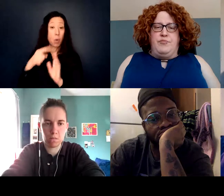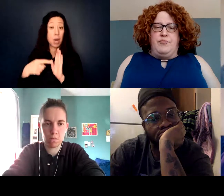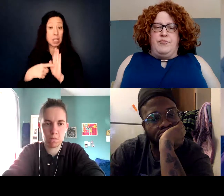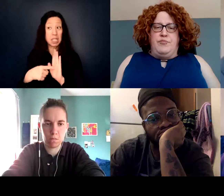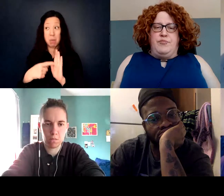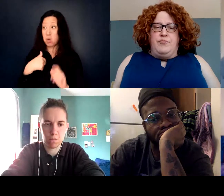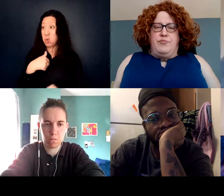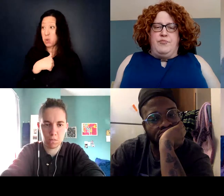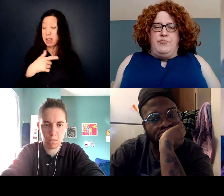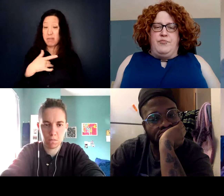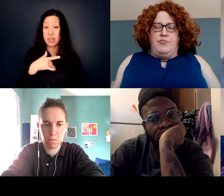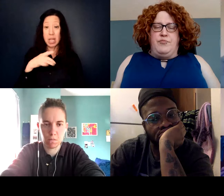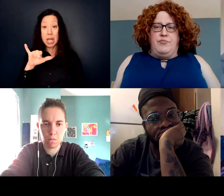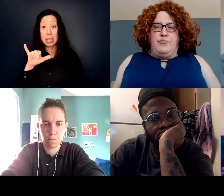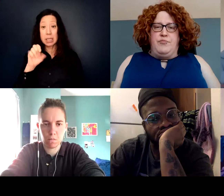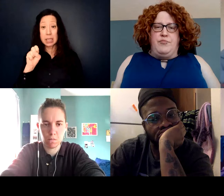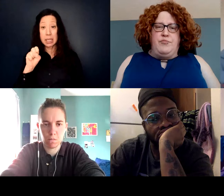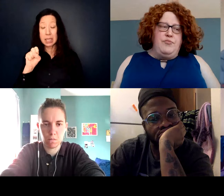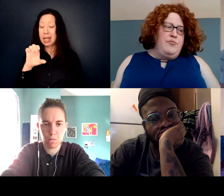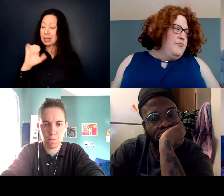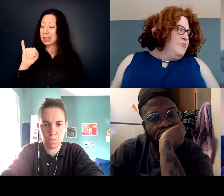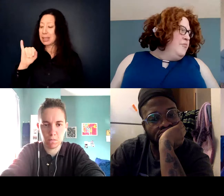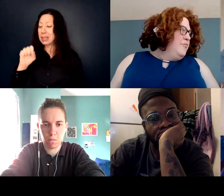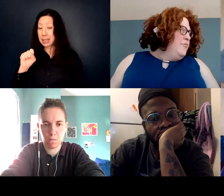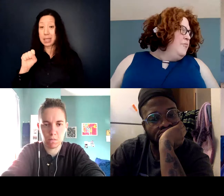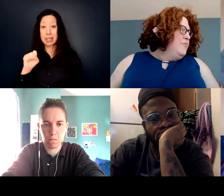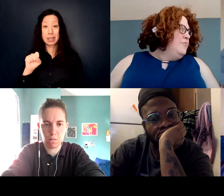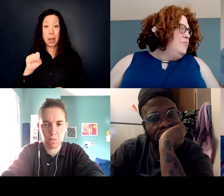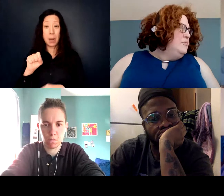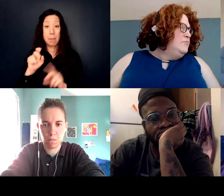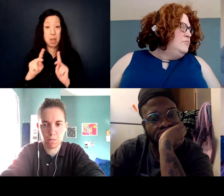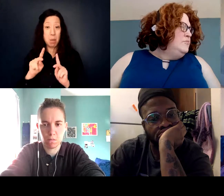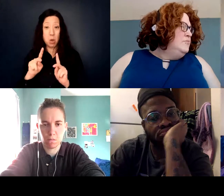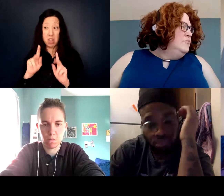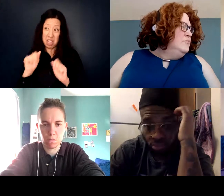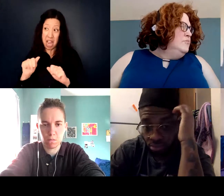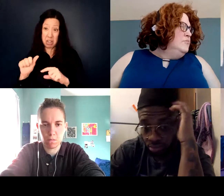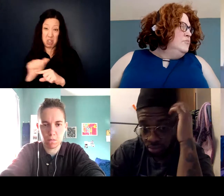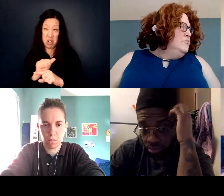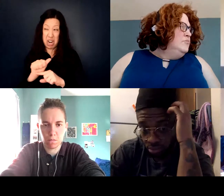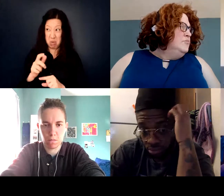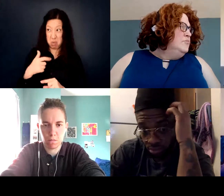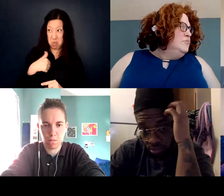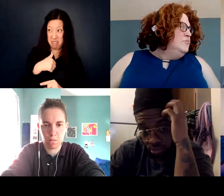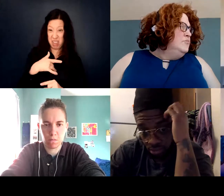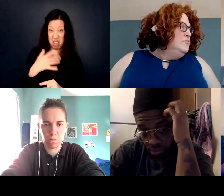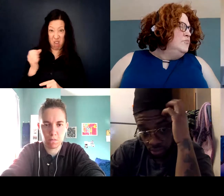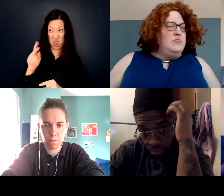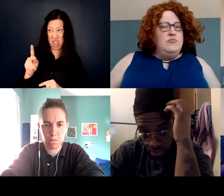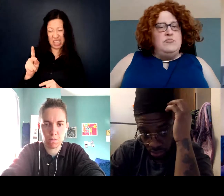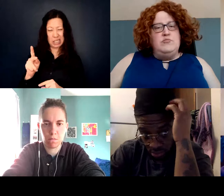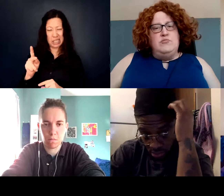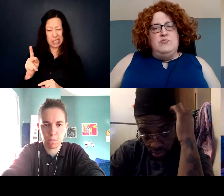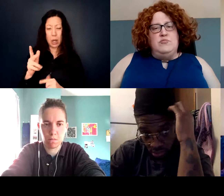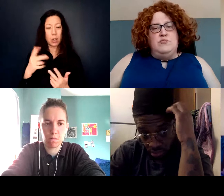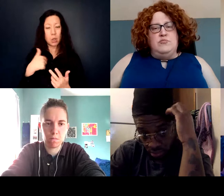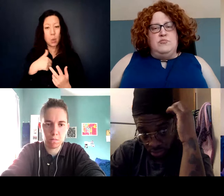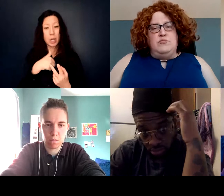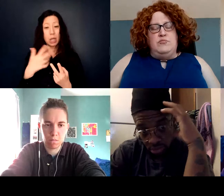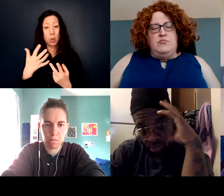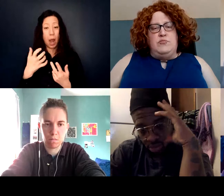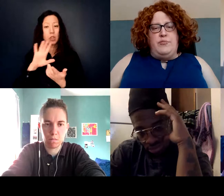train? How do we want to like center and pay trainers of color?